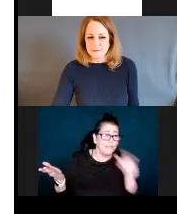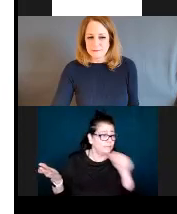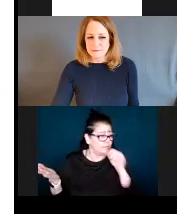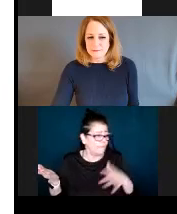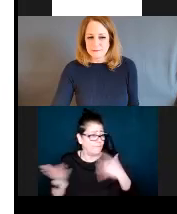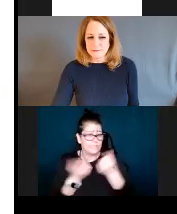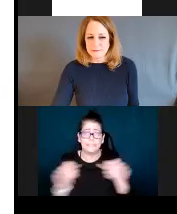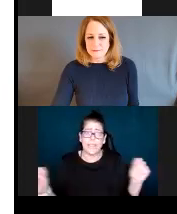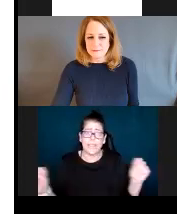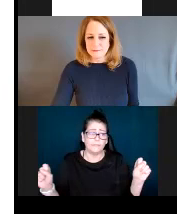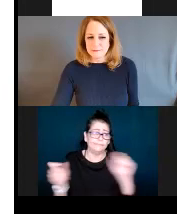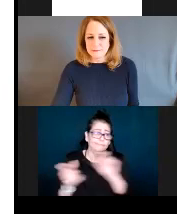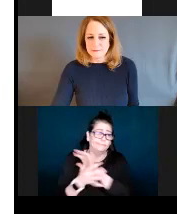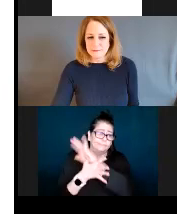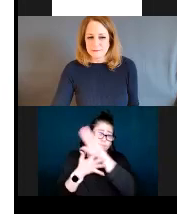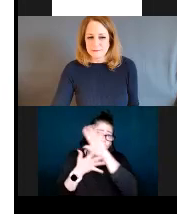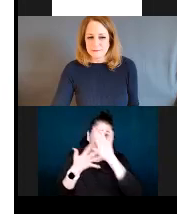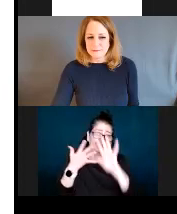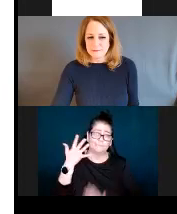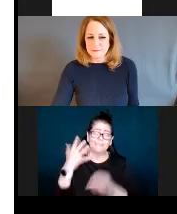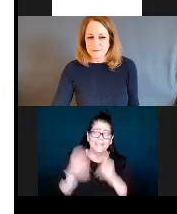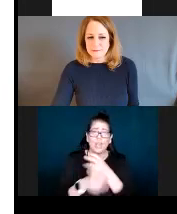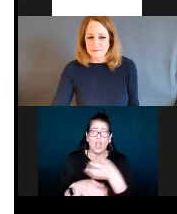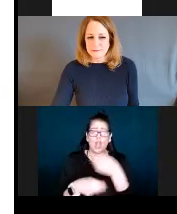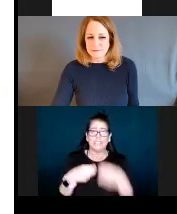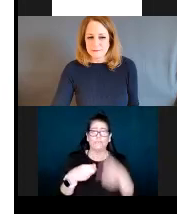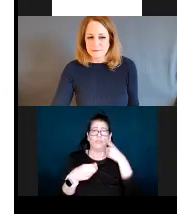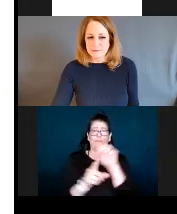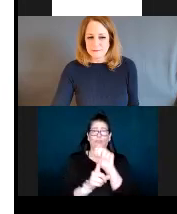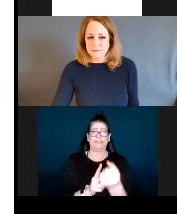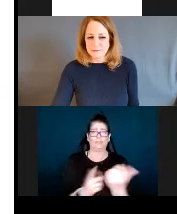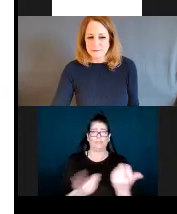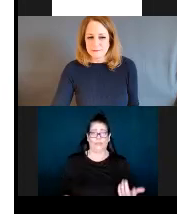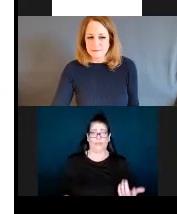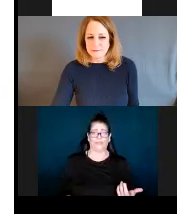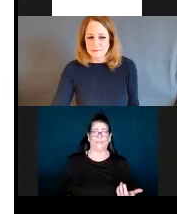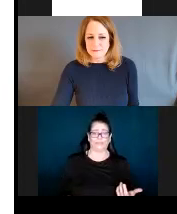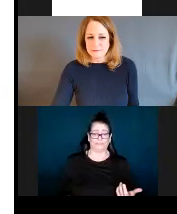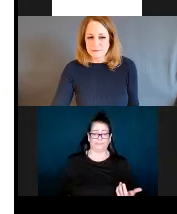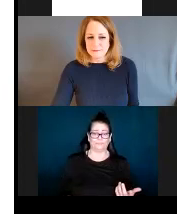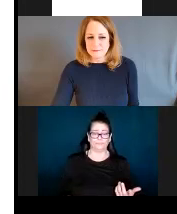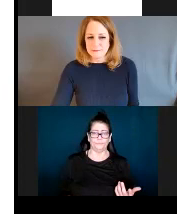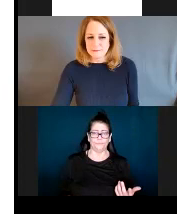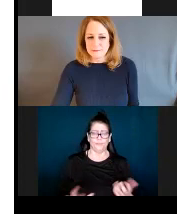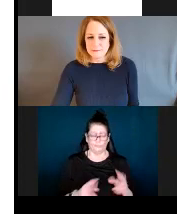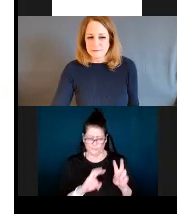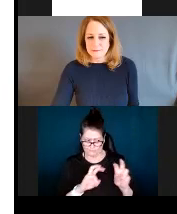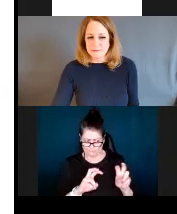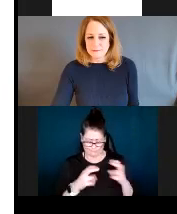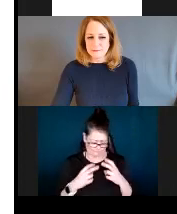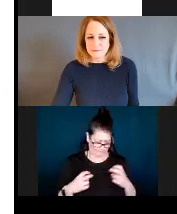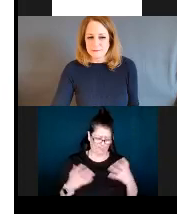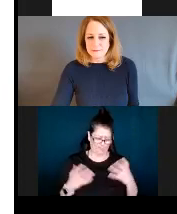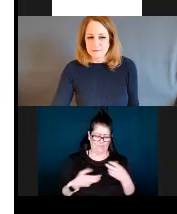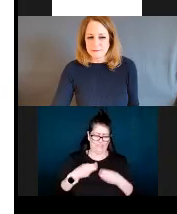Any of those things can be making a situation difficult. And so once you've kind of figured out what is making it difficult, you